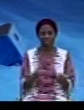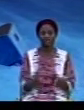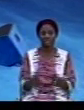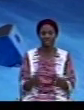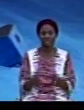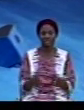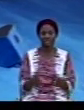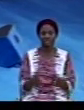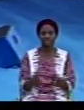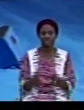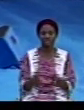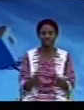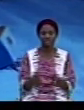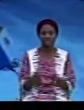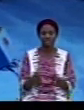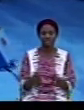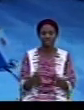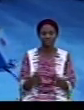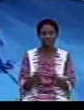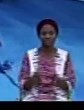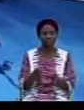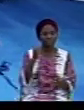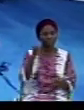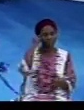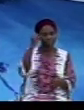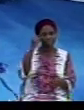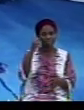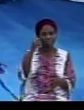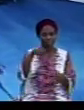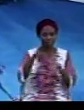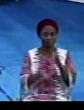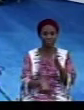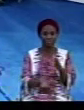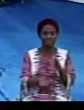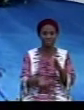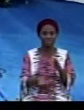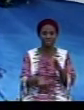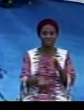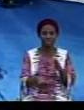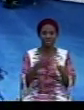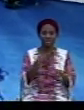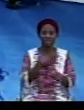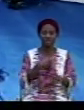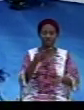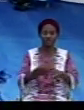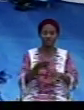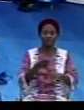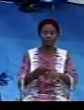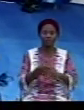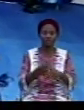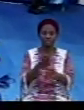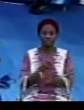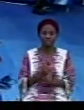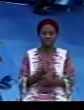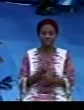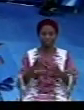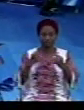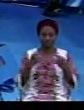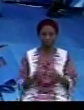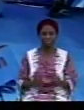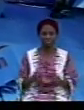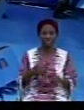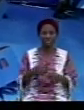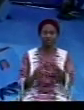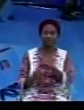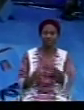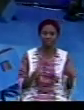his feet and ankle bones received strength. Look at verse 8. In verse 8, it tells